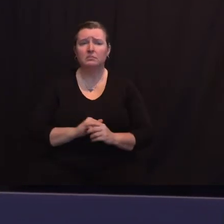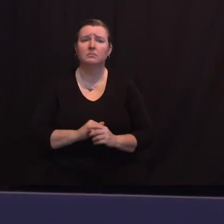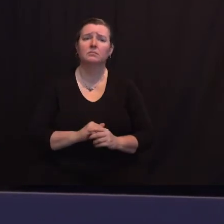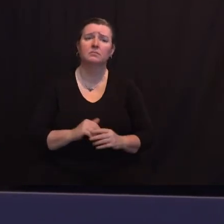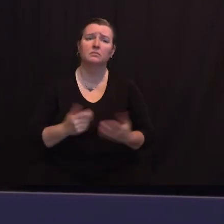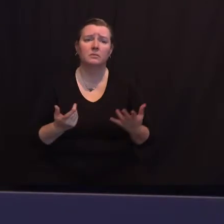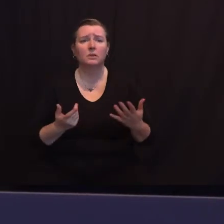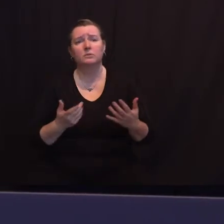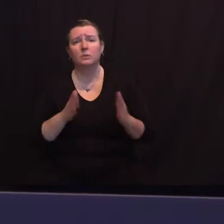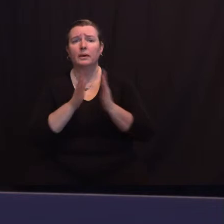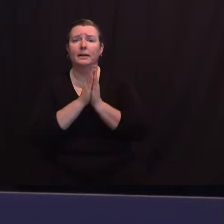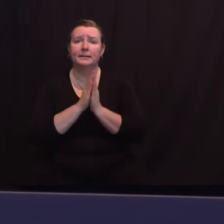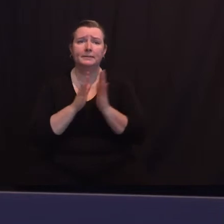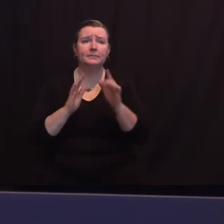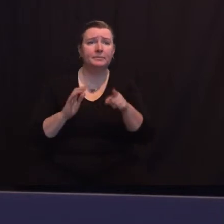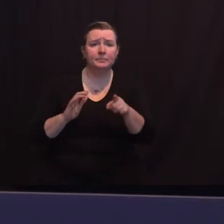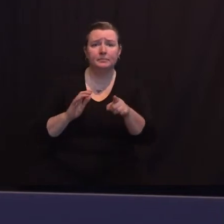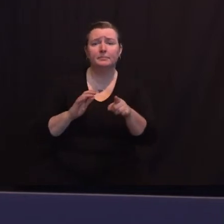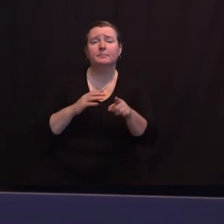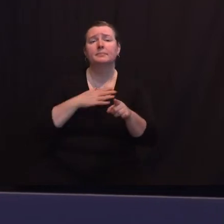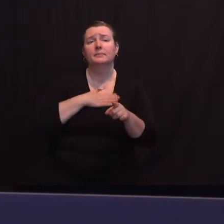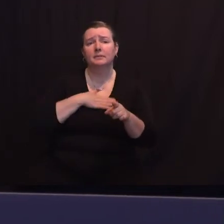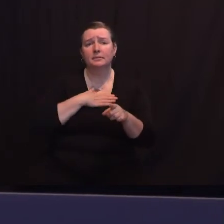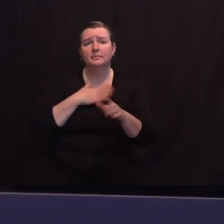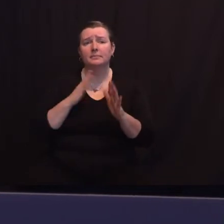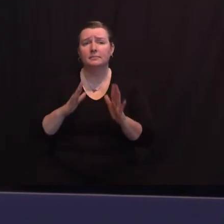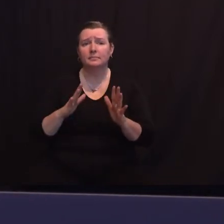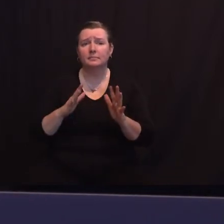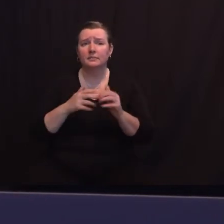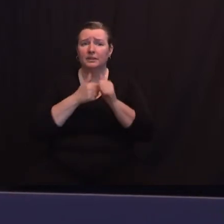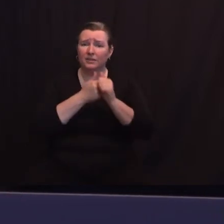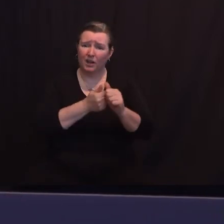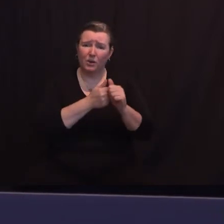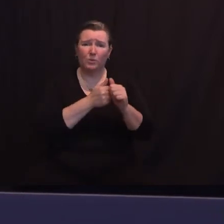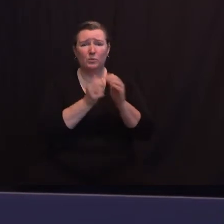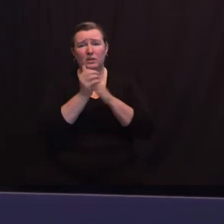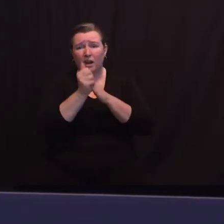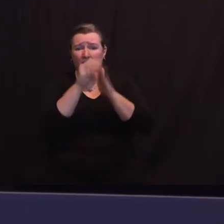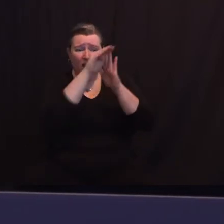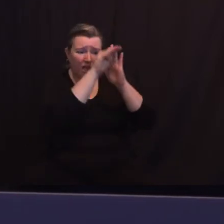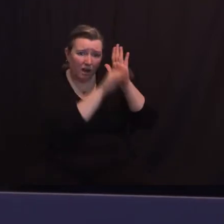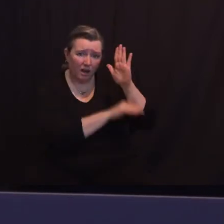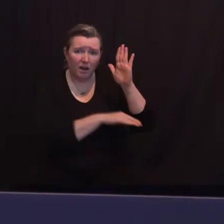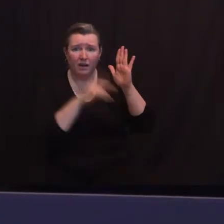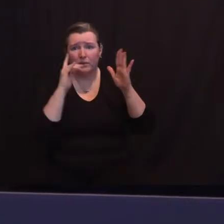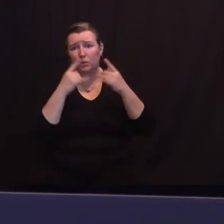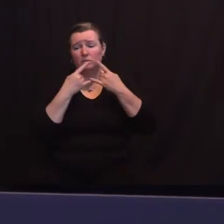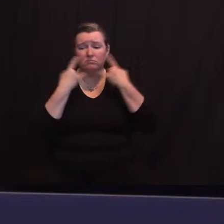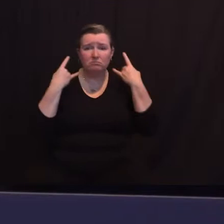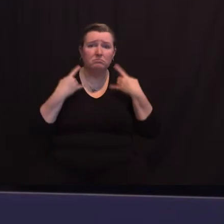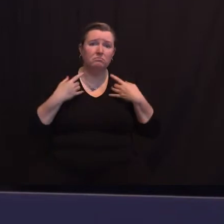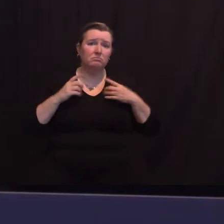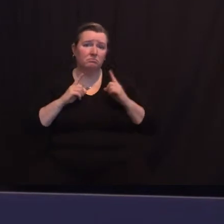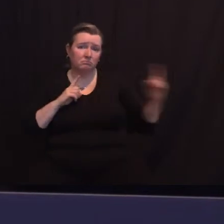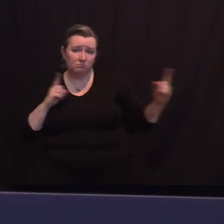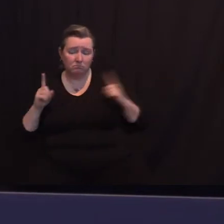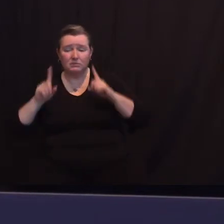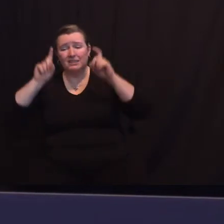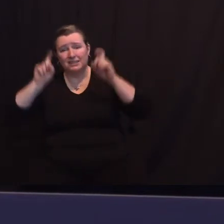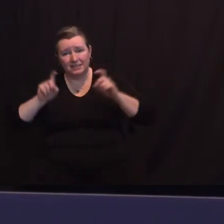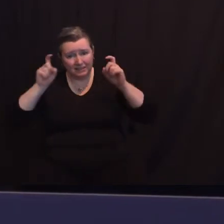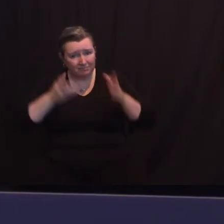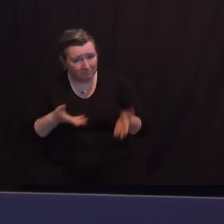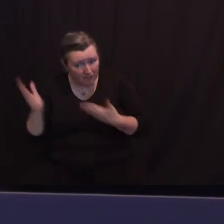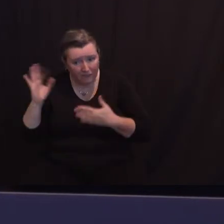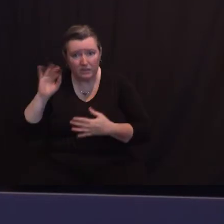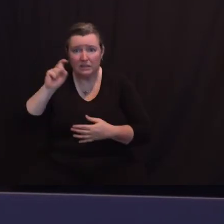to remain vigilant with mitigation efforts such as social distancing, masking, getting tested if necessary,